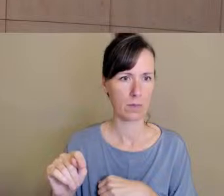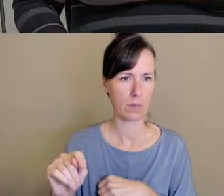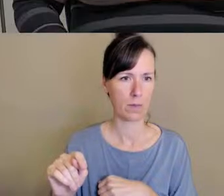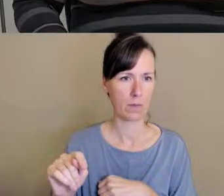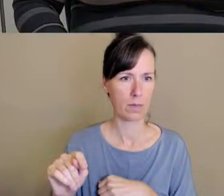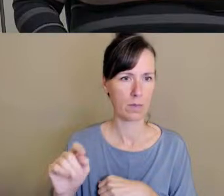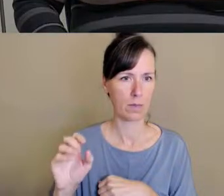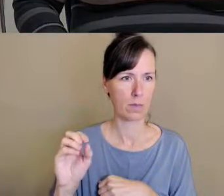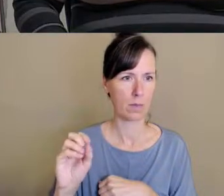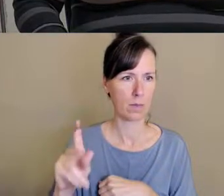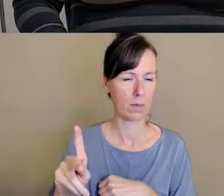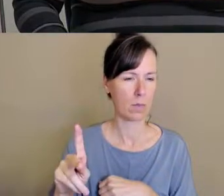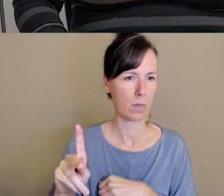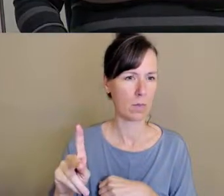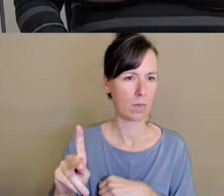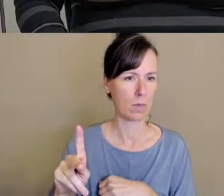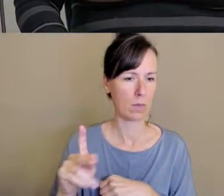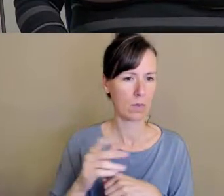Okay.